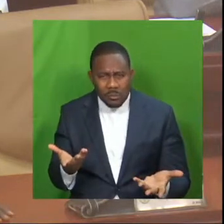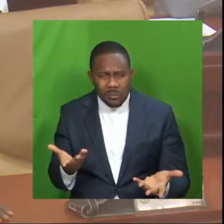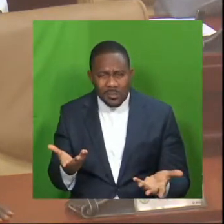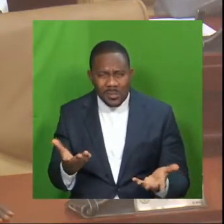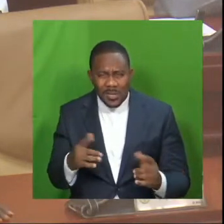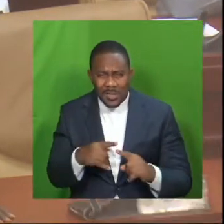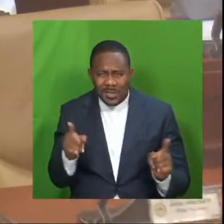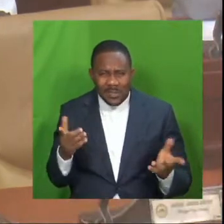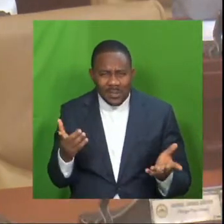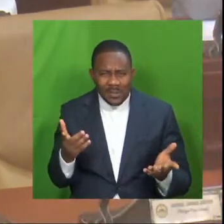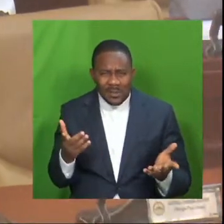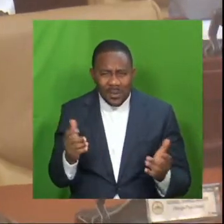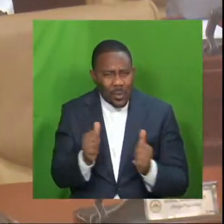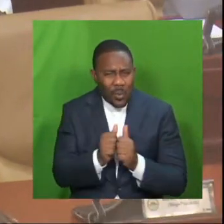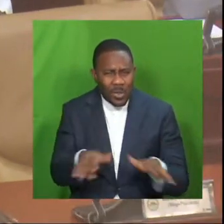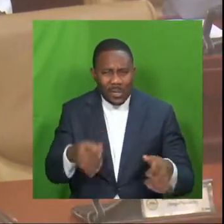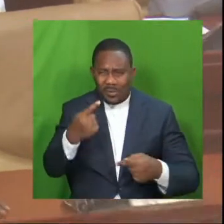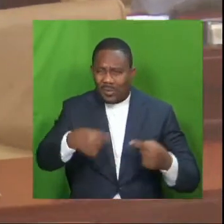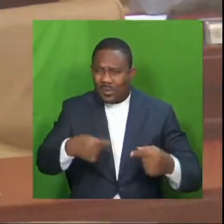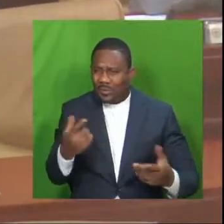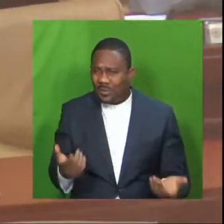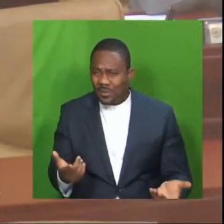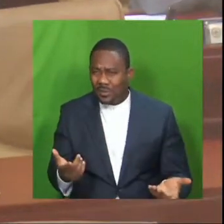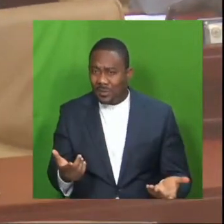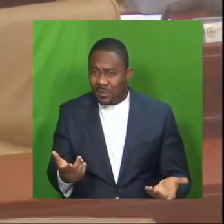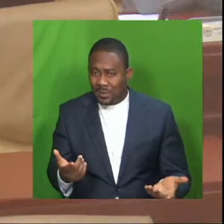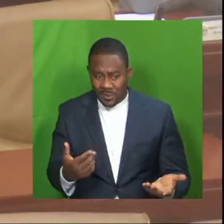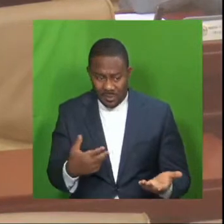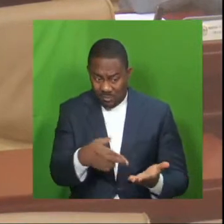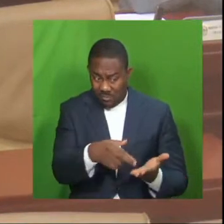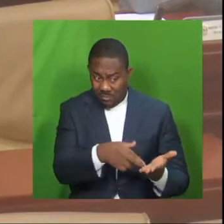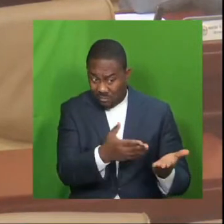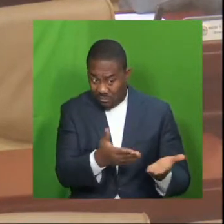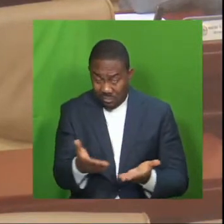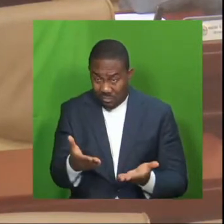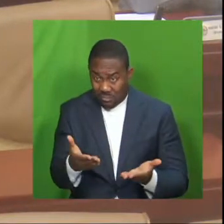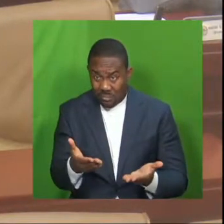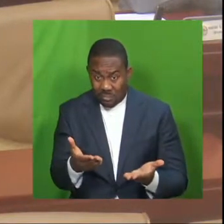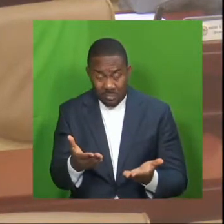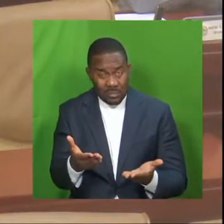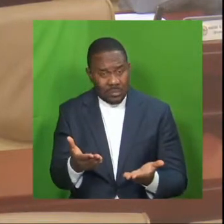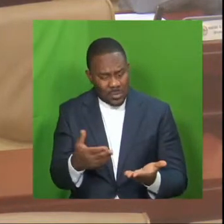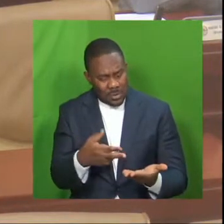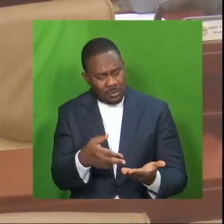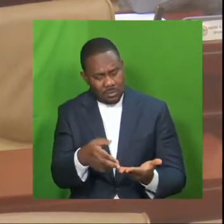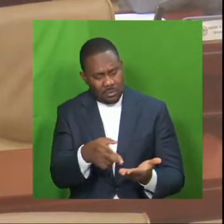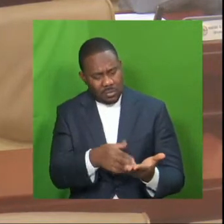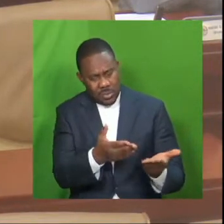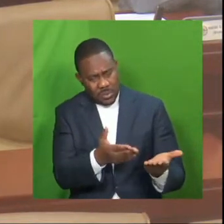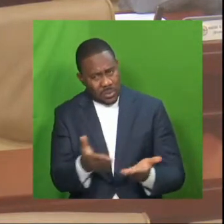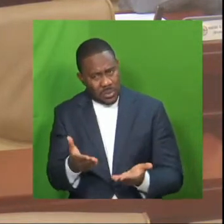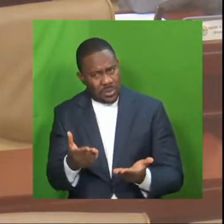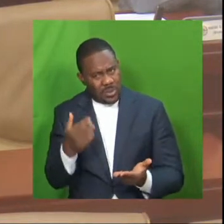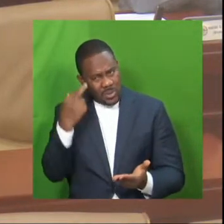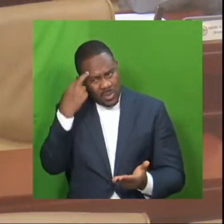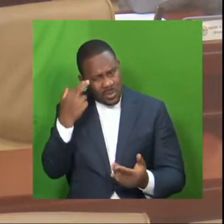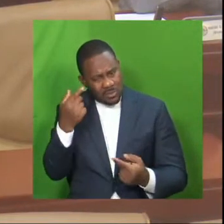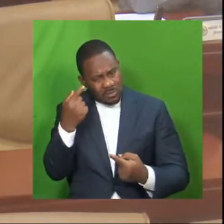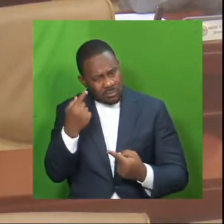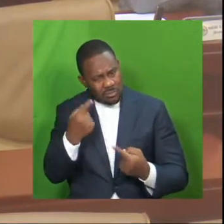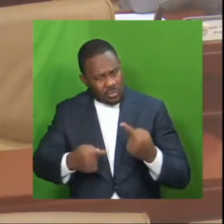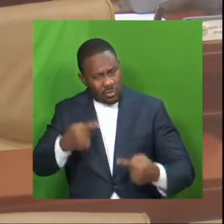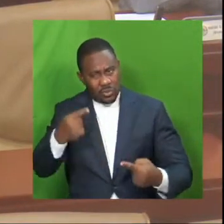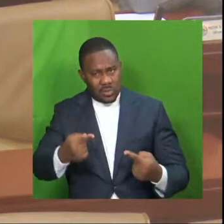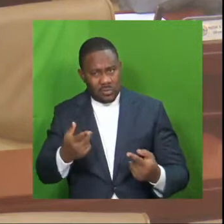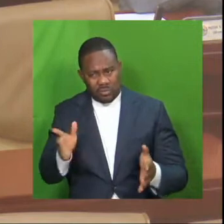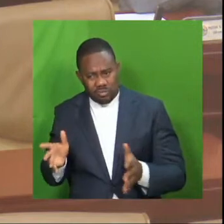debate. I thought that when a House presents a report of that nature, the essence of the House debating is that we could persuade each